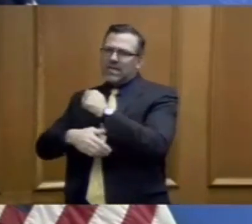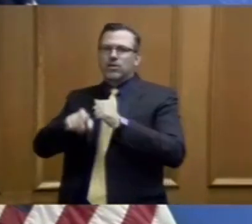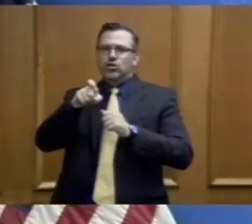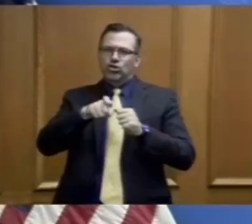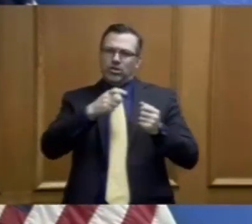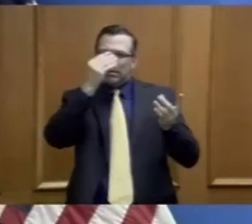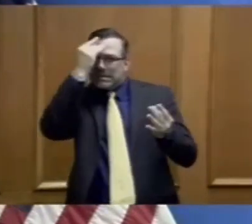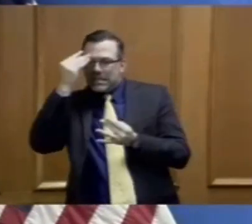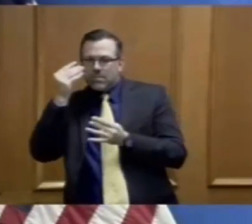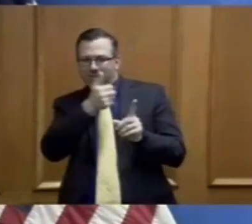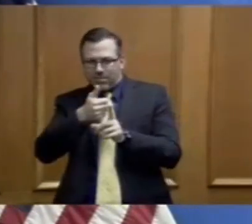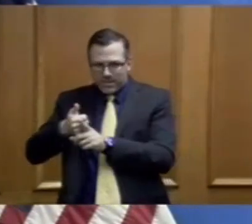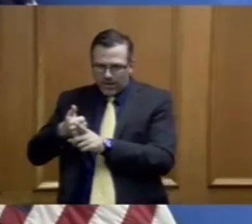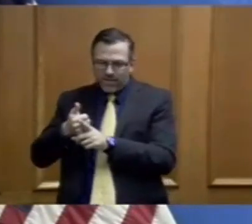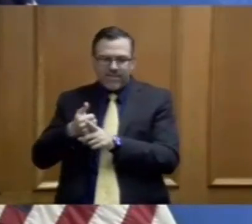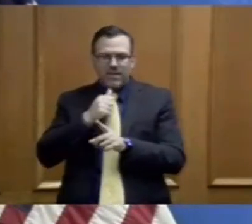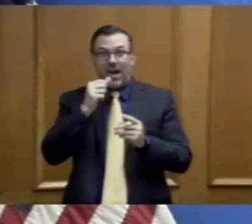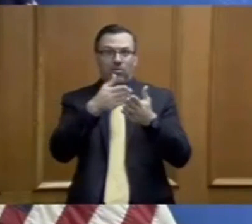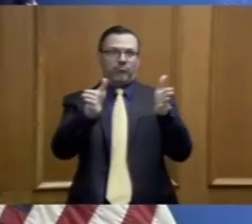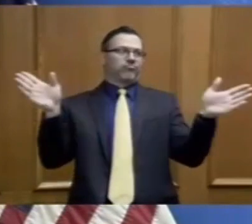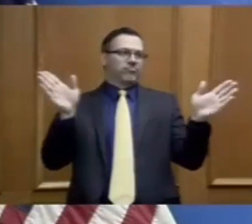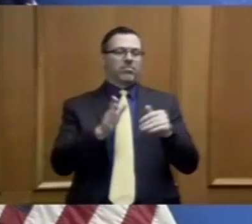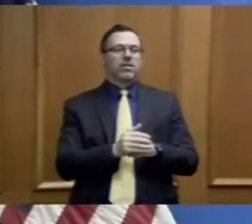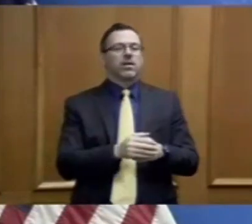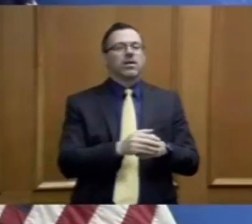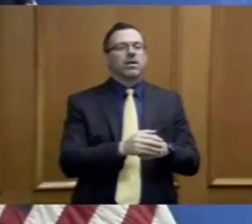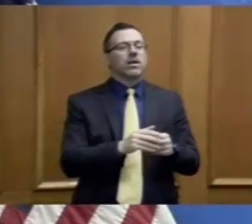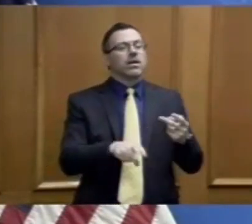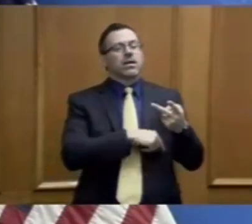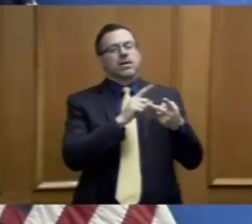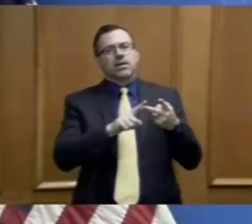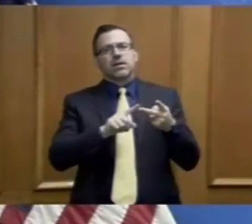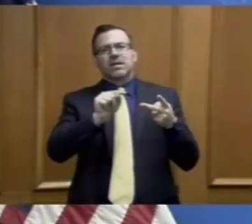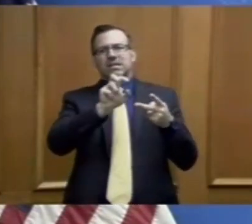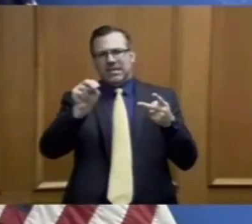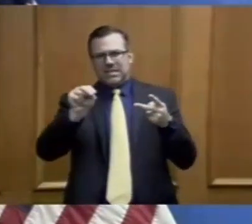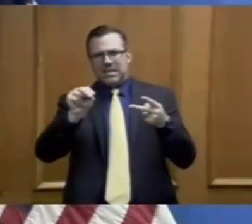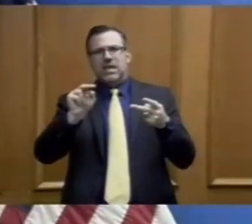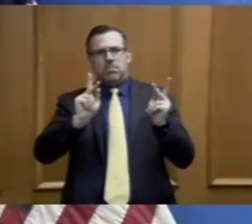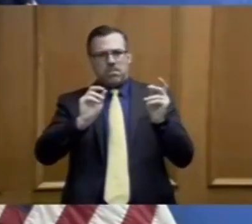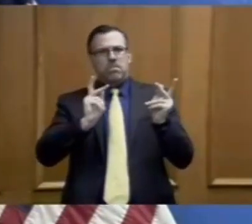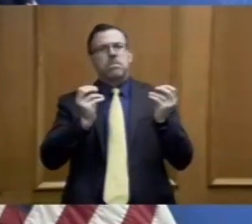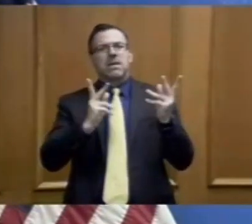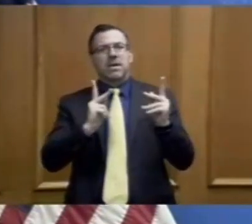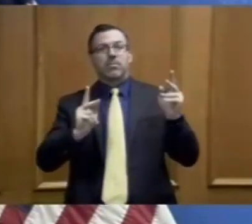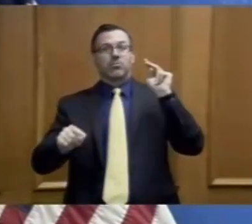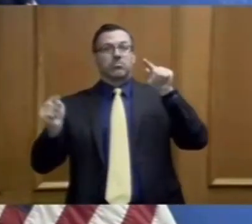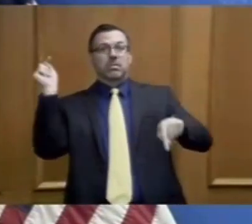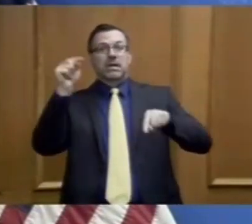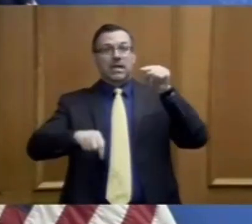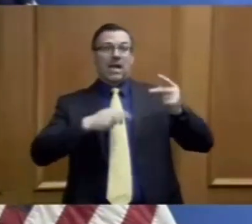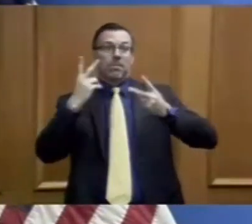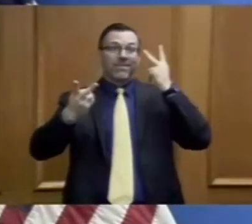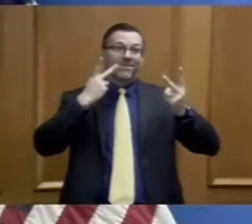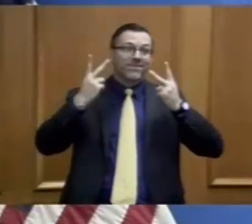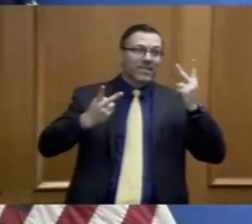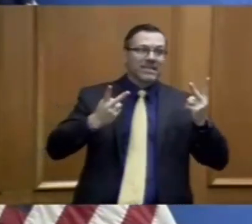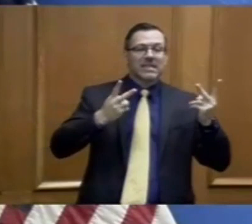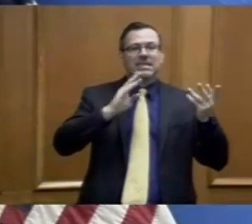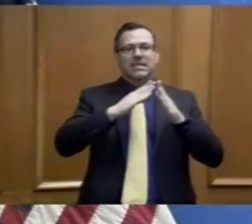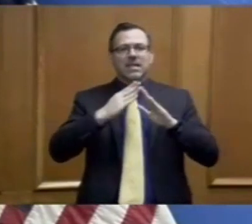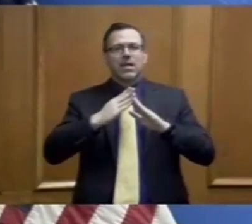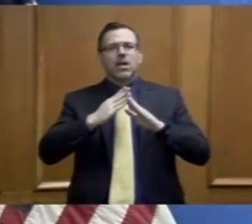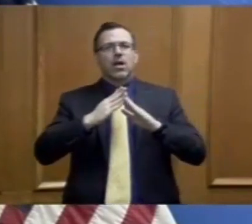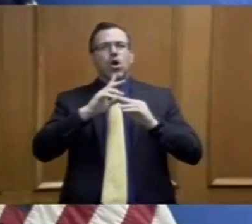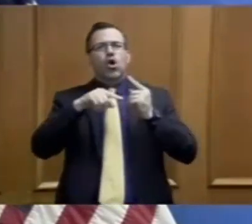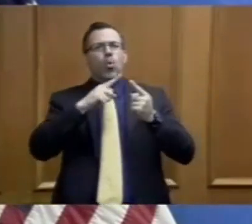that approach? I also wanted to ask you, Tennessee has tourist destinations across the state. What is your message to out-of-state visitors? When is it okay to come back